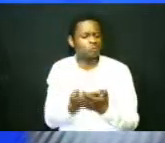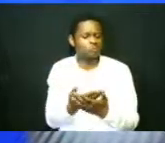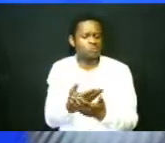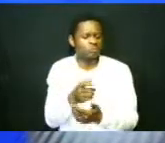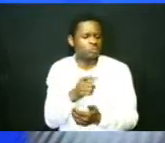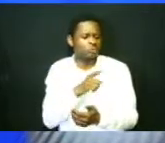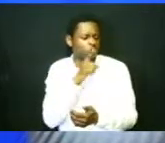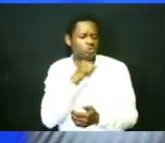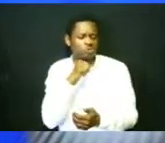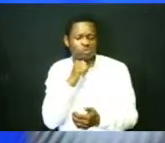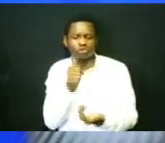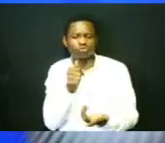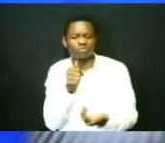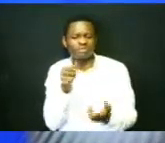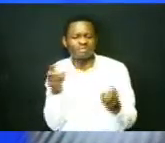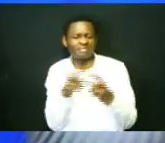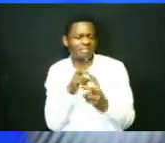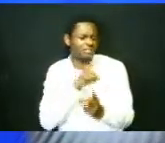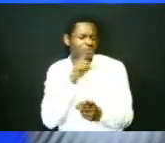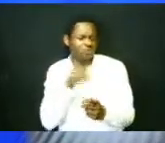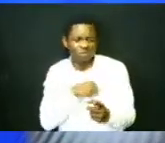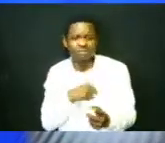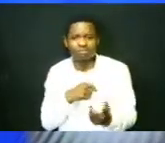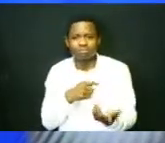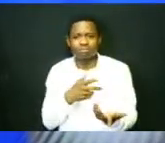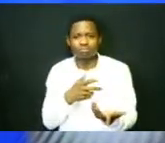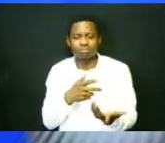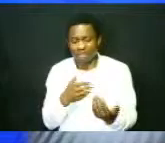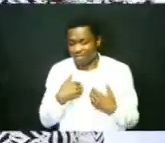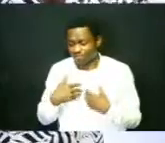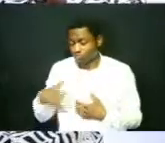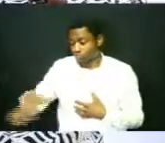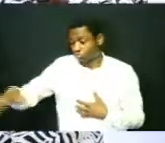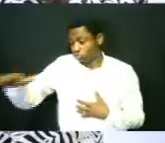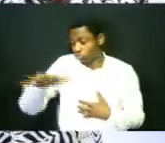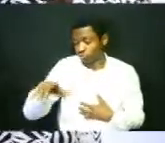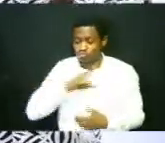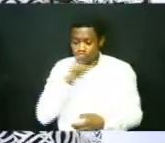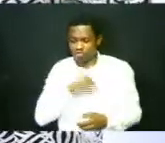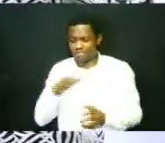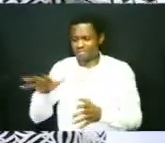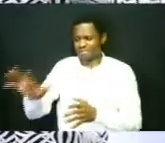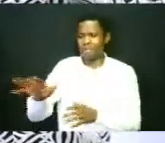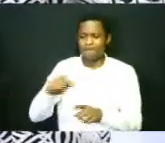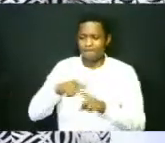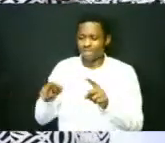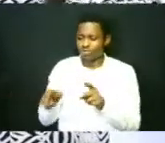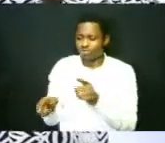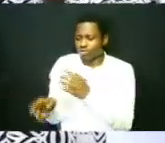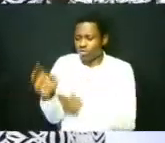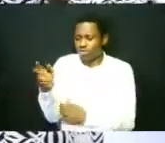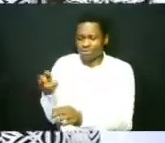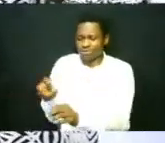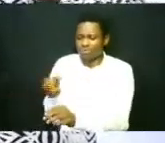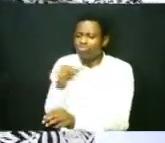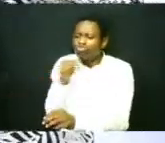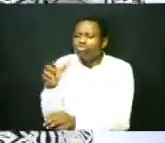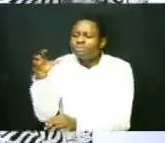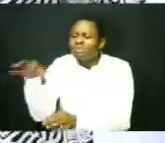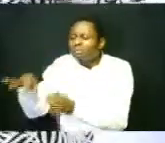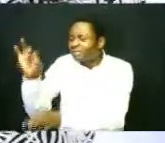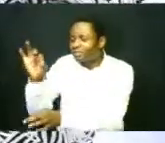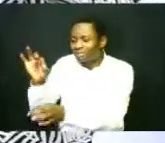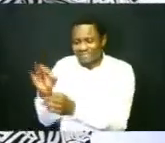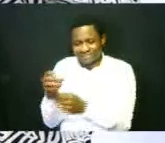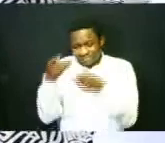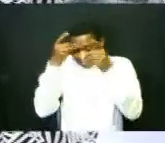of those who thought it was their time. Now, Oshia, I say, yeah, Unzen, Abacosem, and Nazan, Ijinabian, and